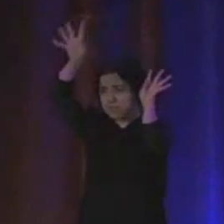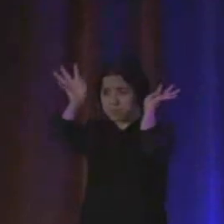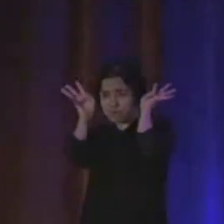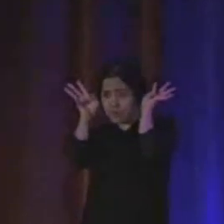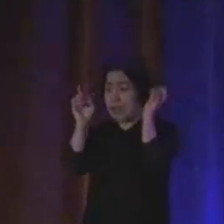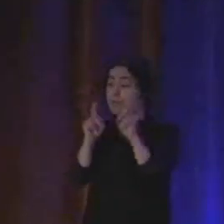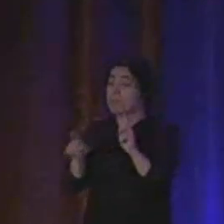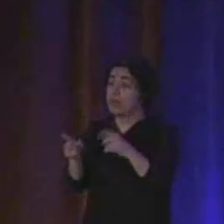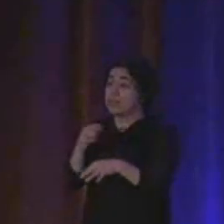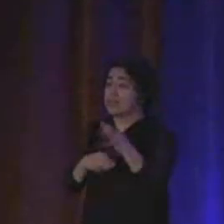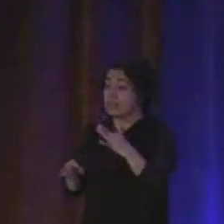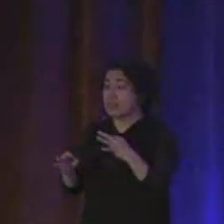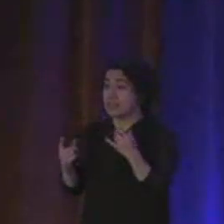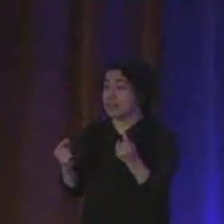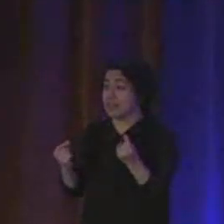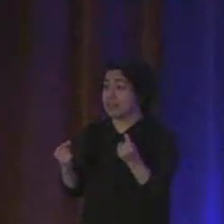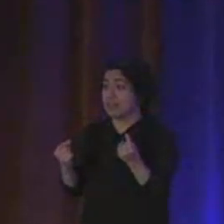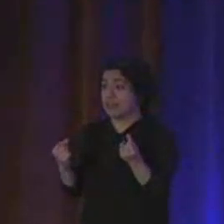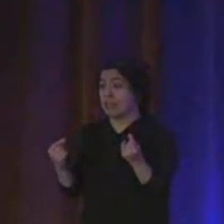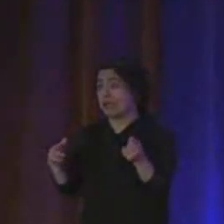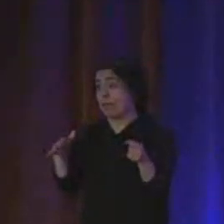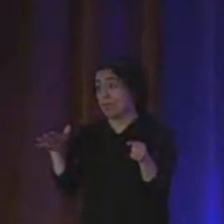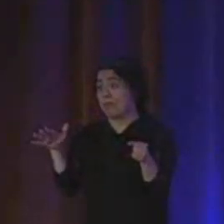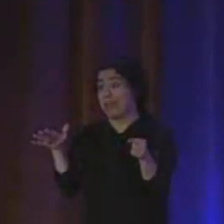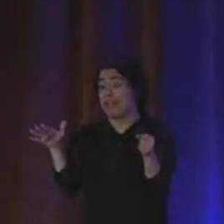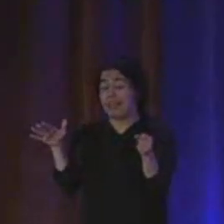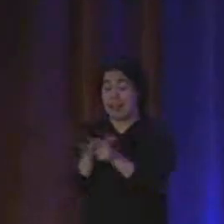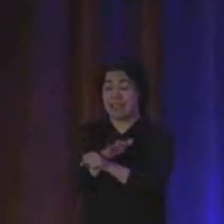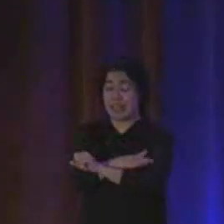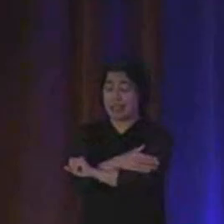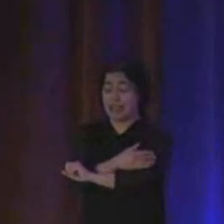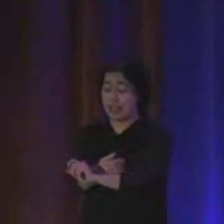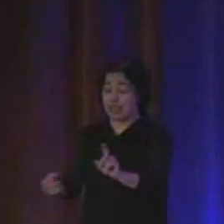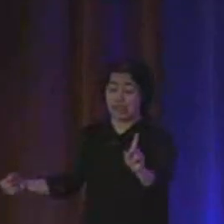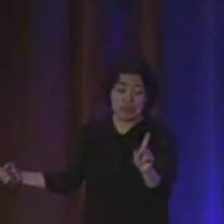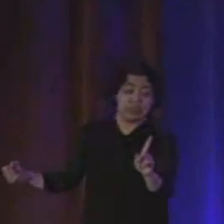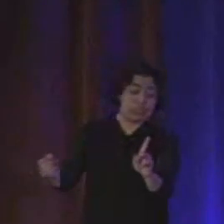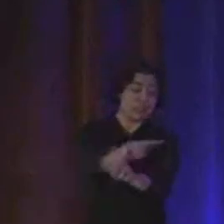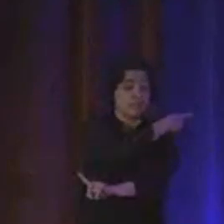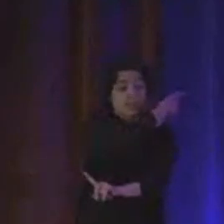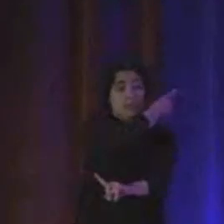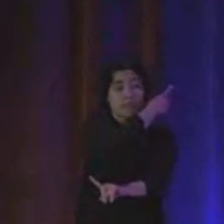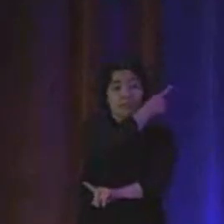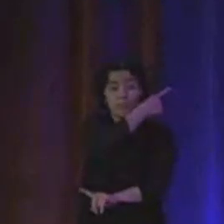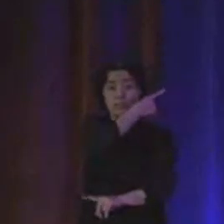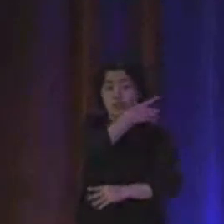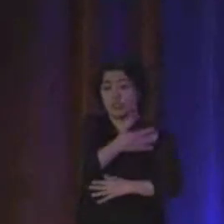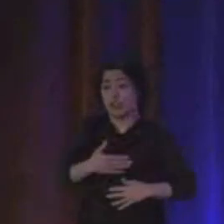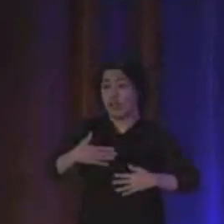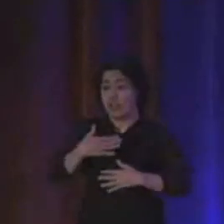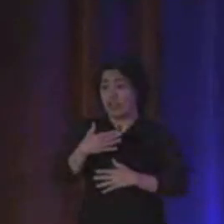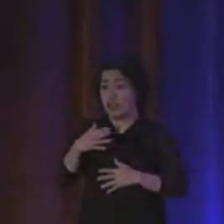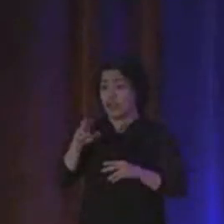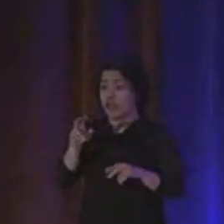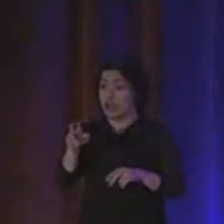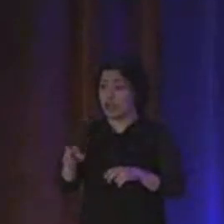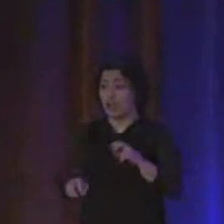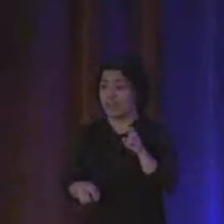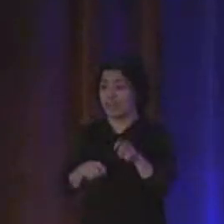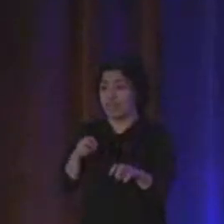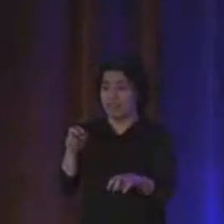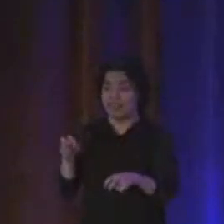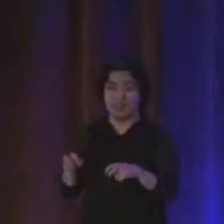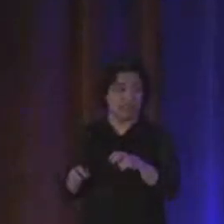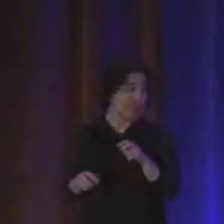you may end up at this completely different carnival like this,